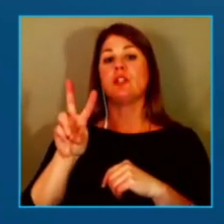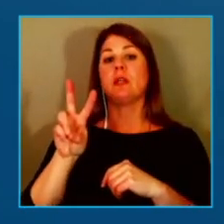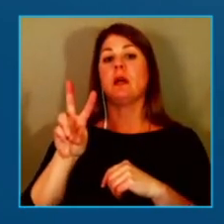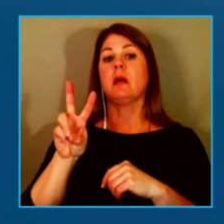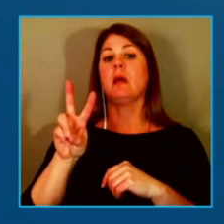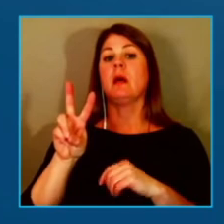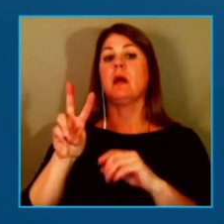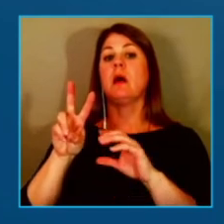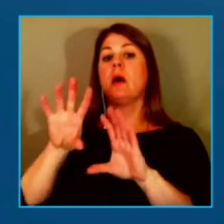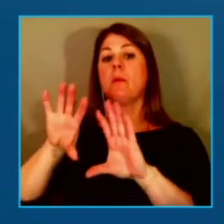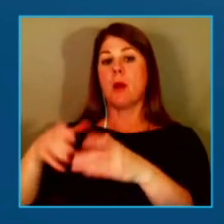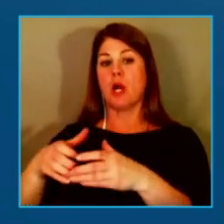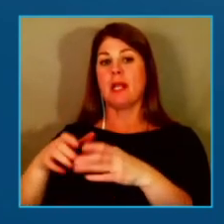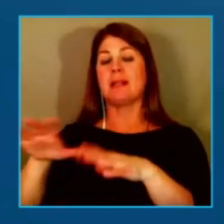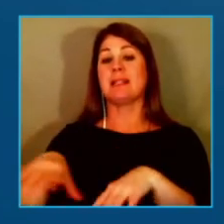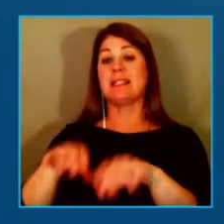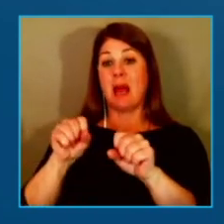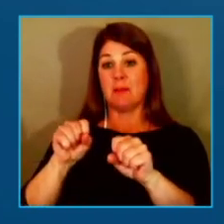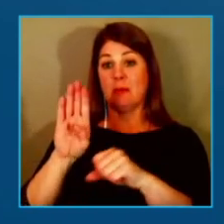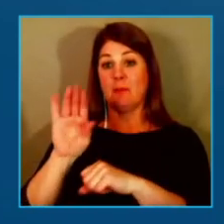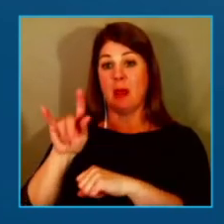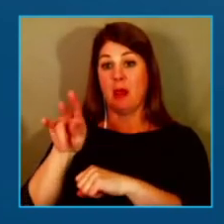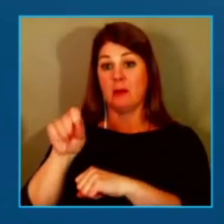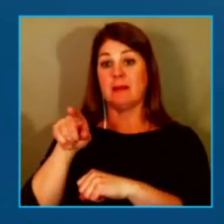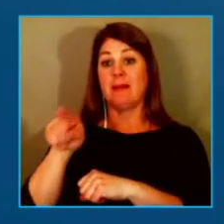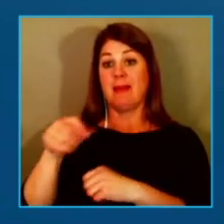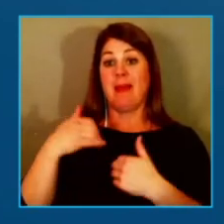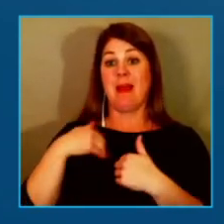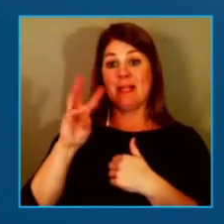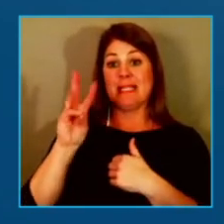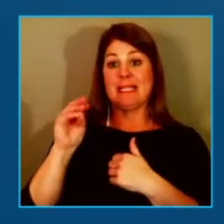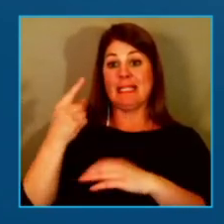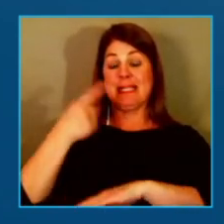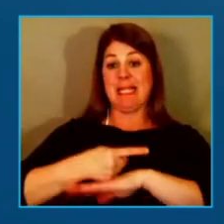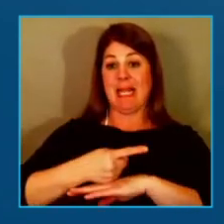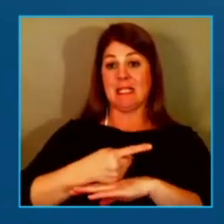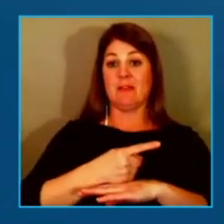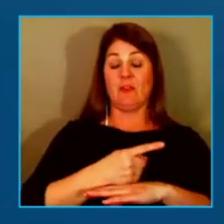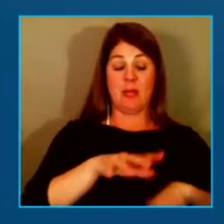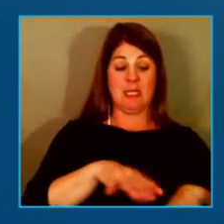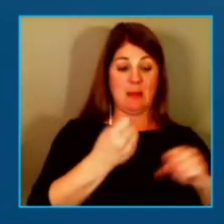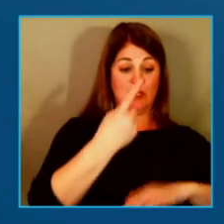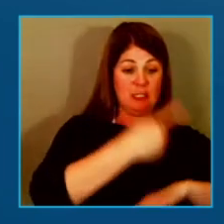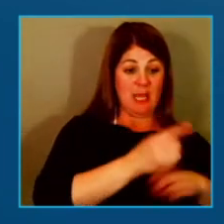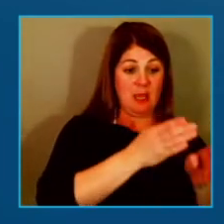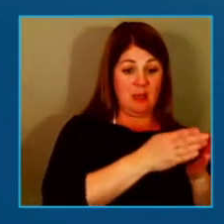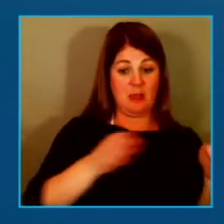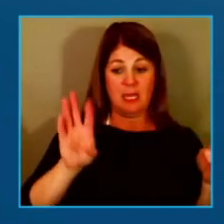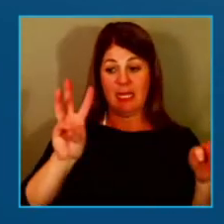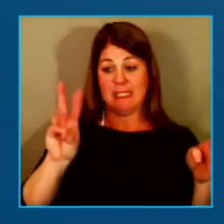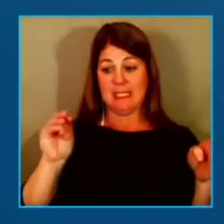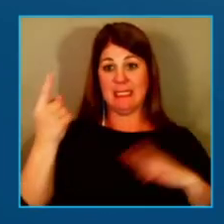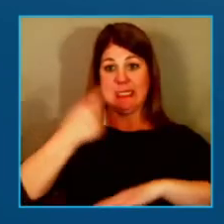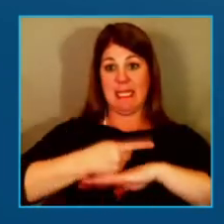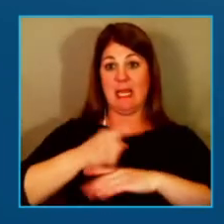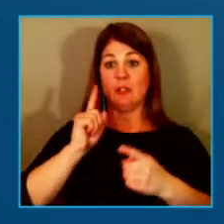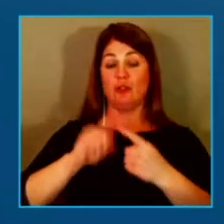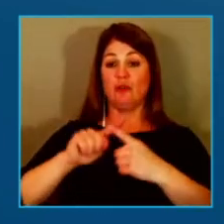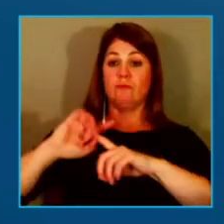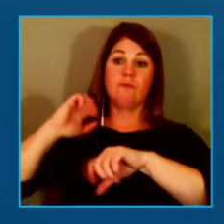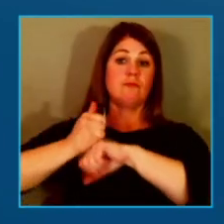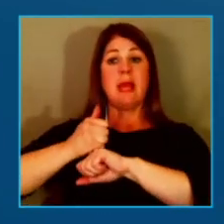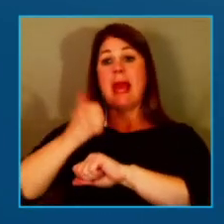new bylaws, they have 60 days from the date of the adoption to implement any changes that those